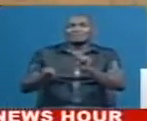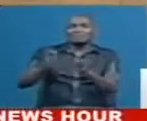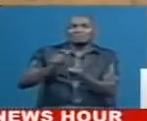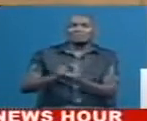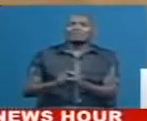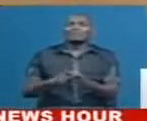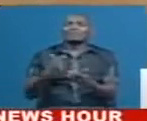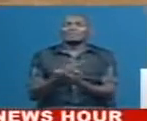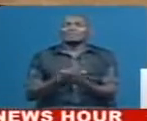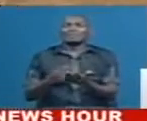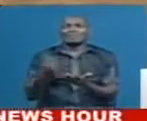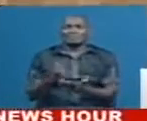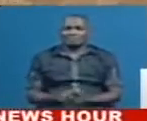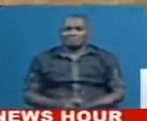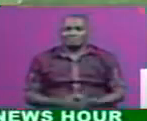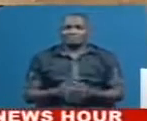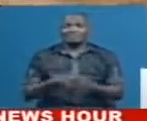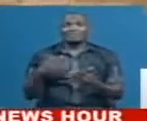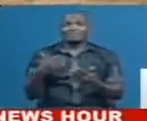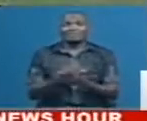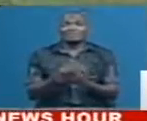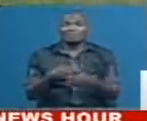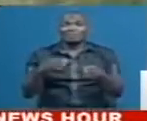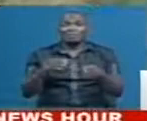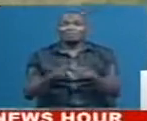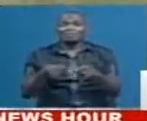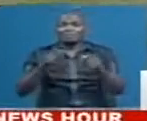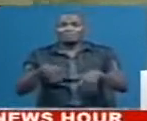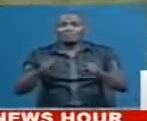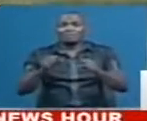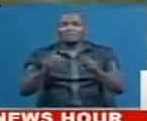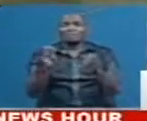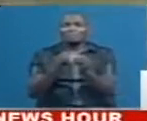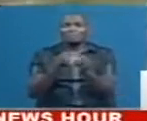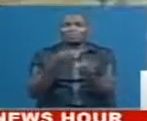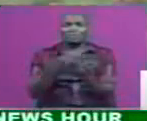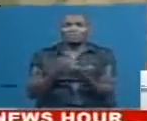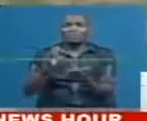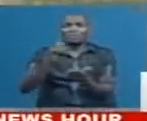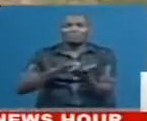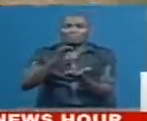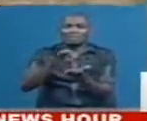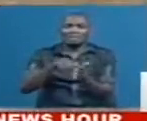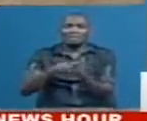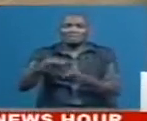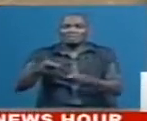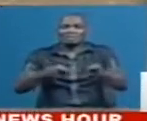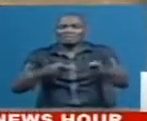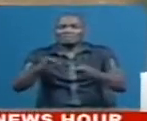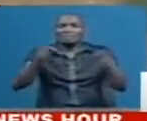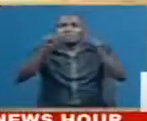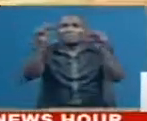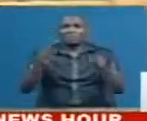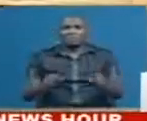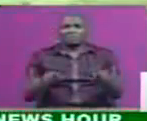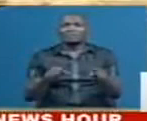modern economies around the world. The mortgage market is set to hold billions of dollars, and if land administration system is